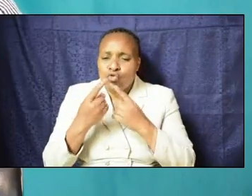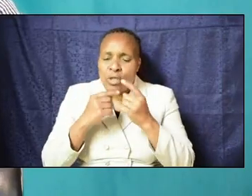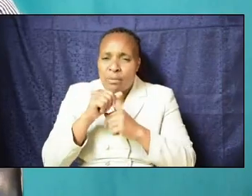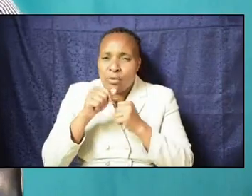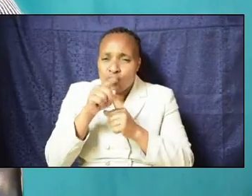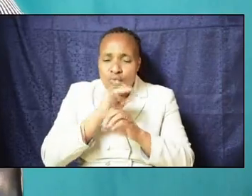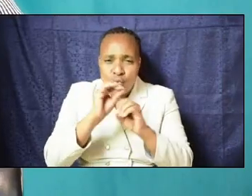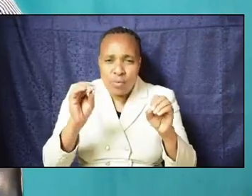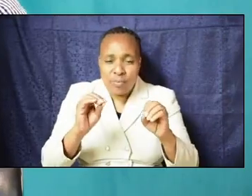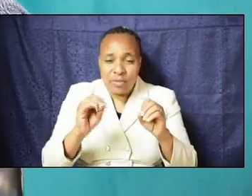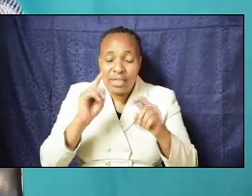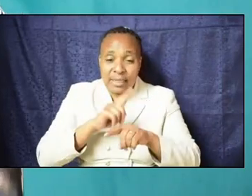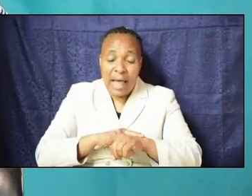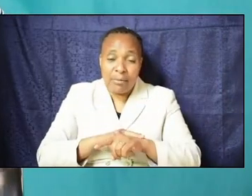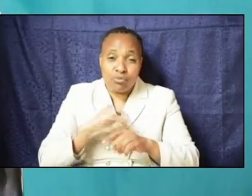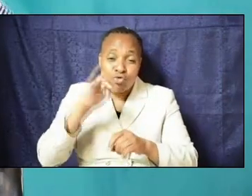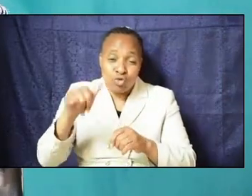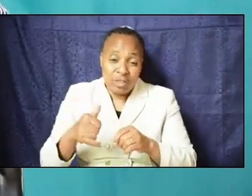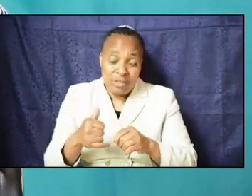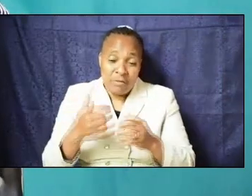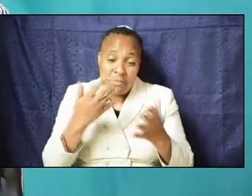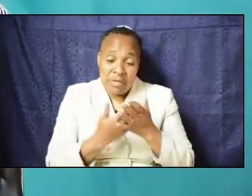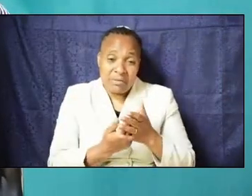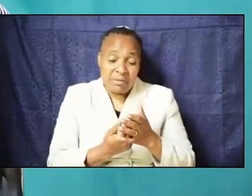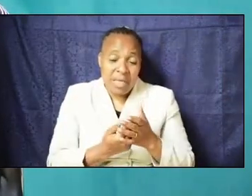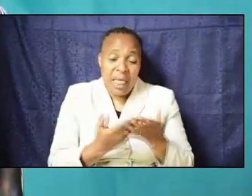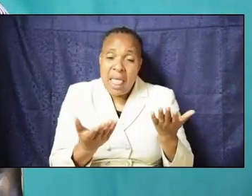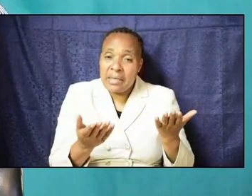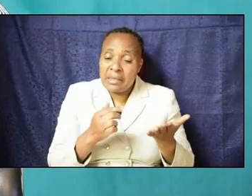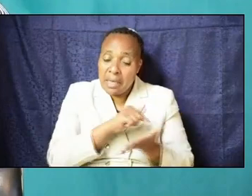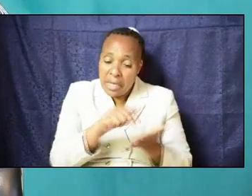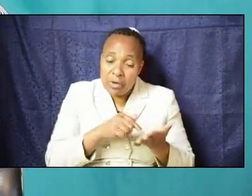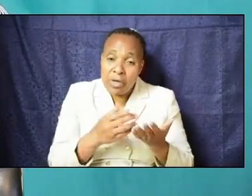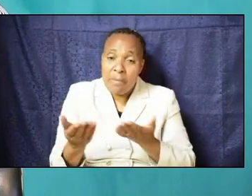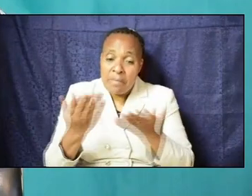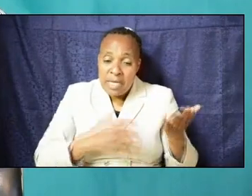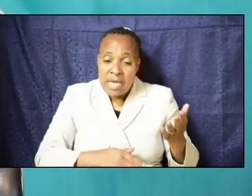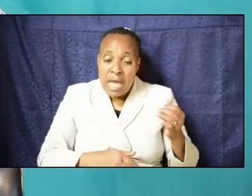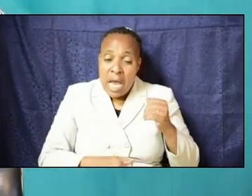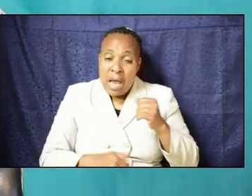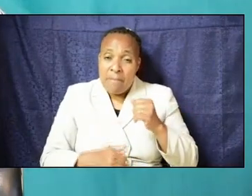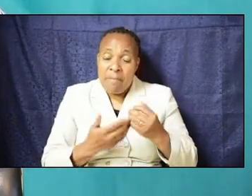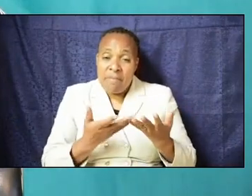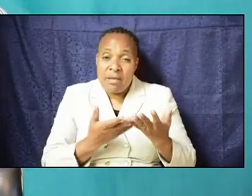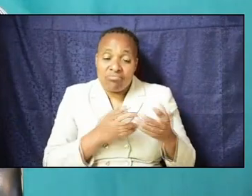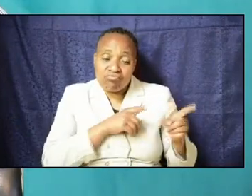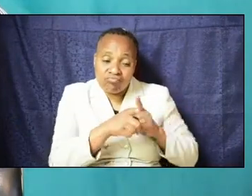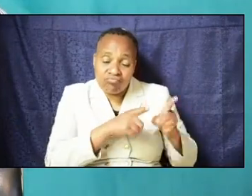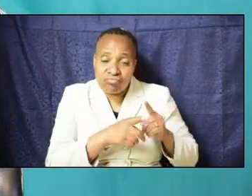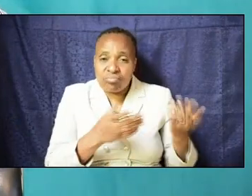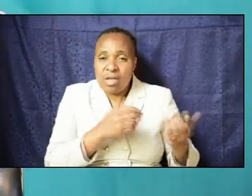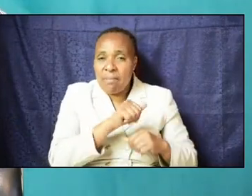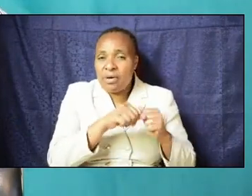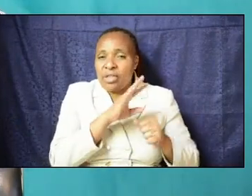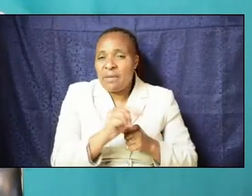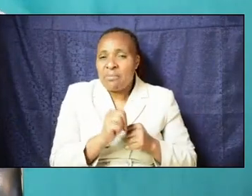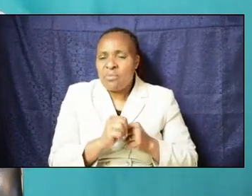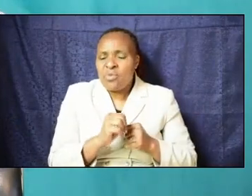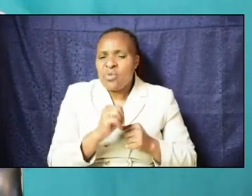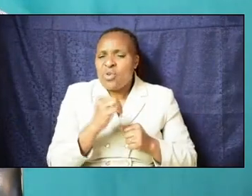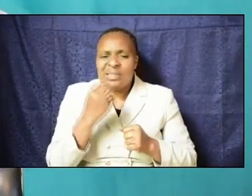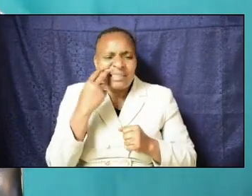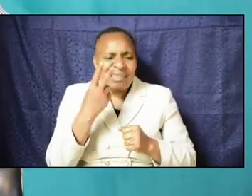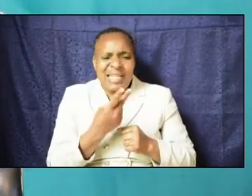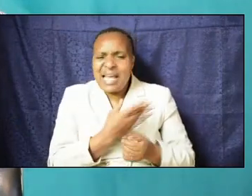When Joseph was in prison, we don't see any record of anybody bringing an accusation about him, right? And we also don't see anyone